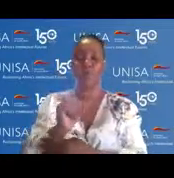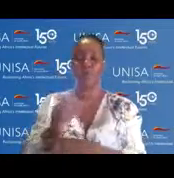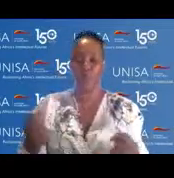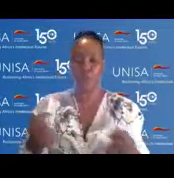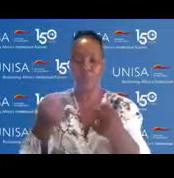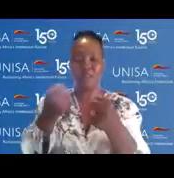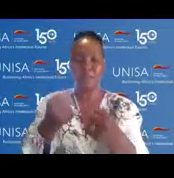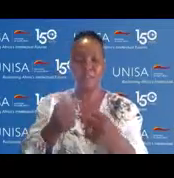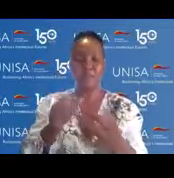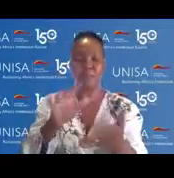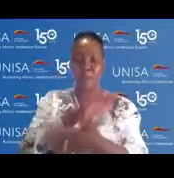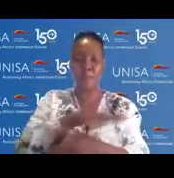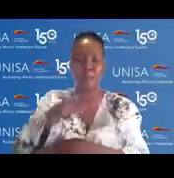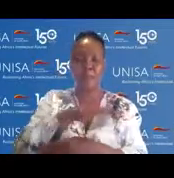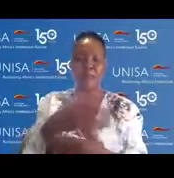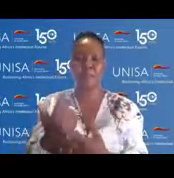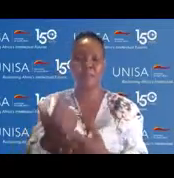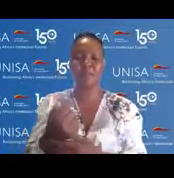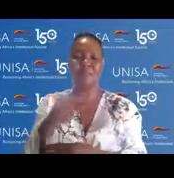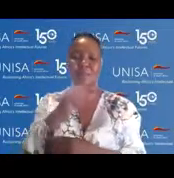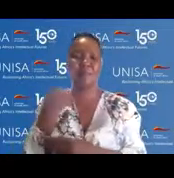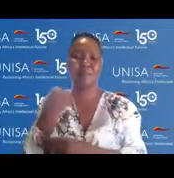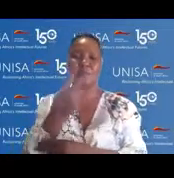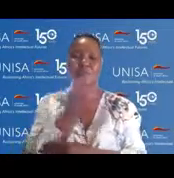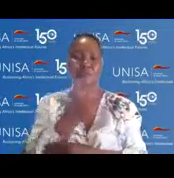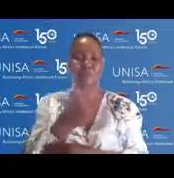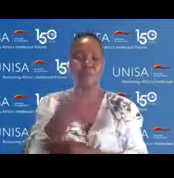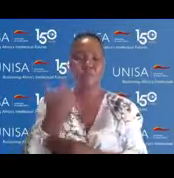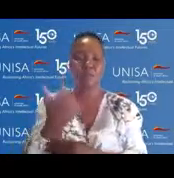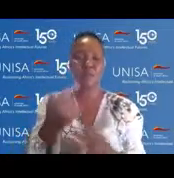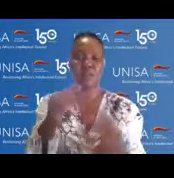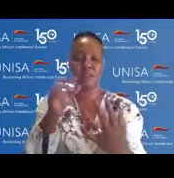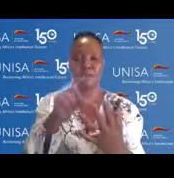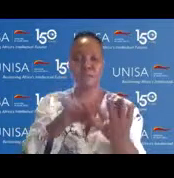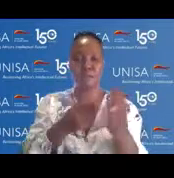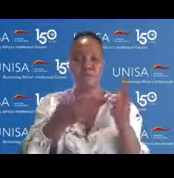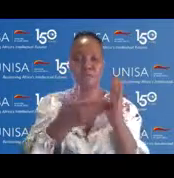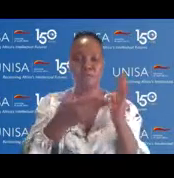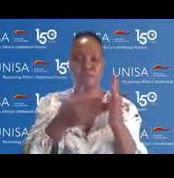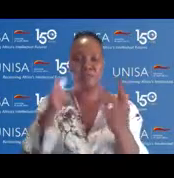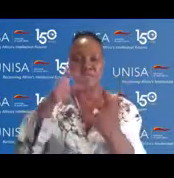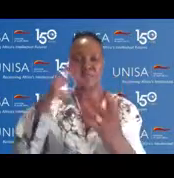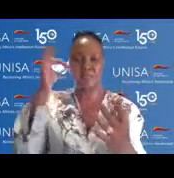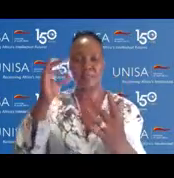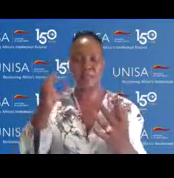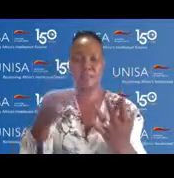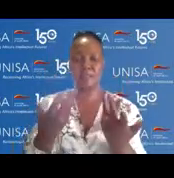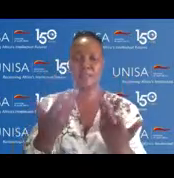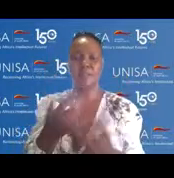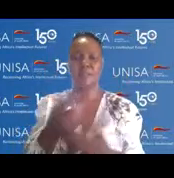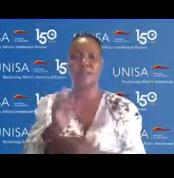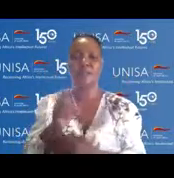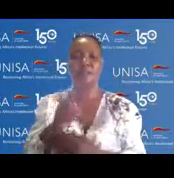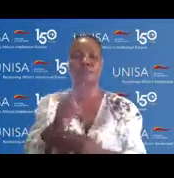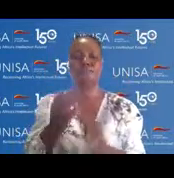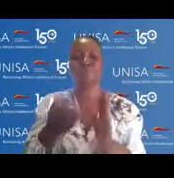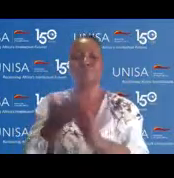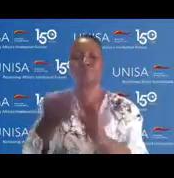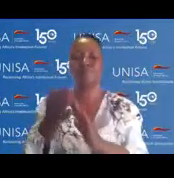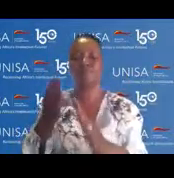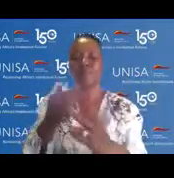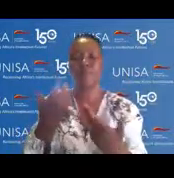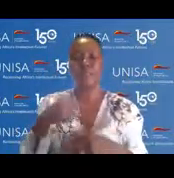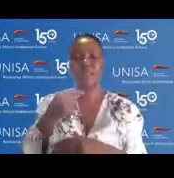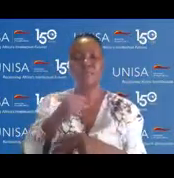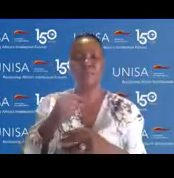then you'll see there's this nice little sort button, so you can just simply select it, and we can go, let's say, according to size, because that